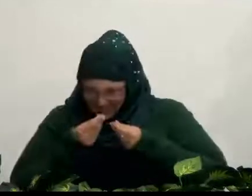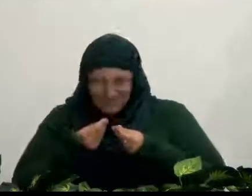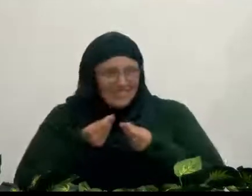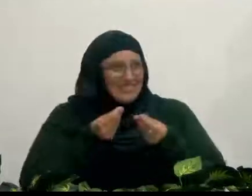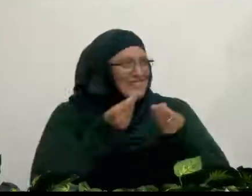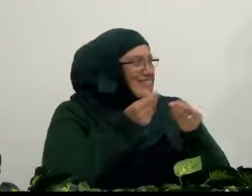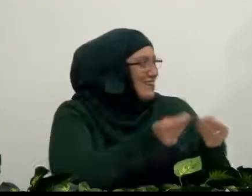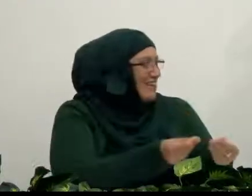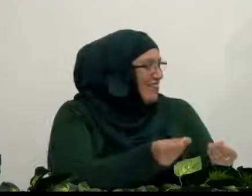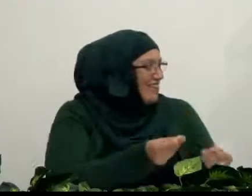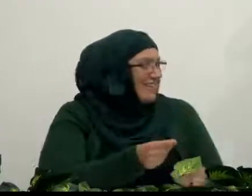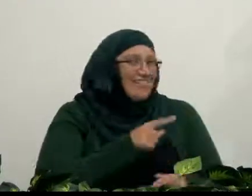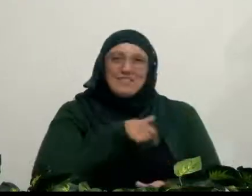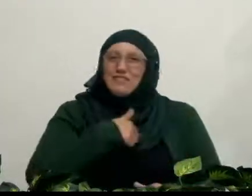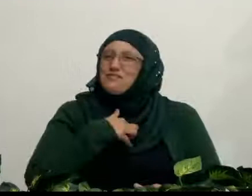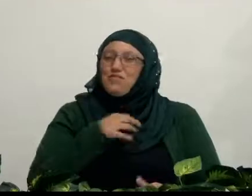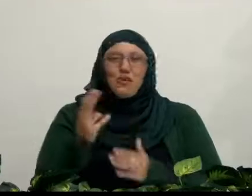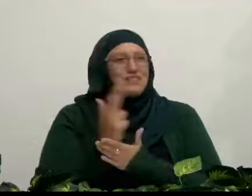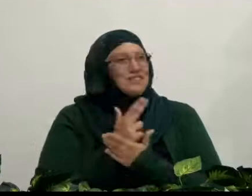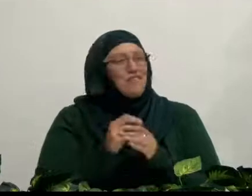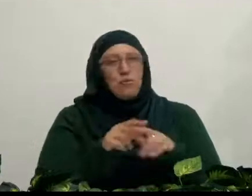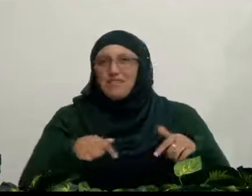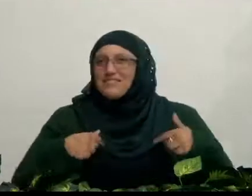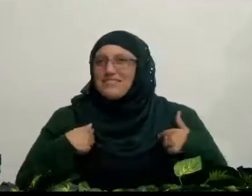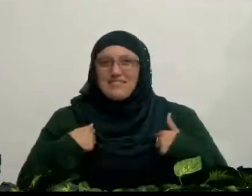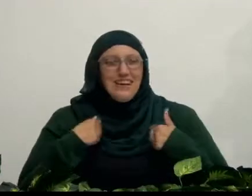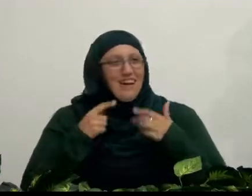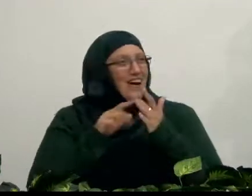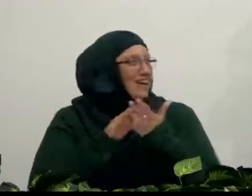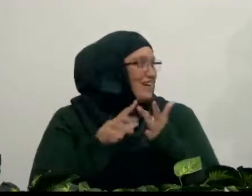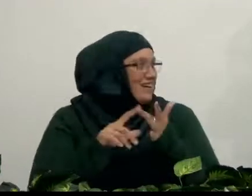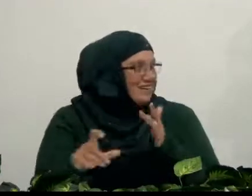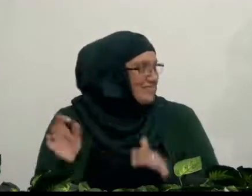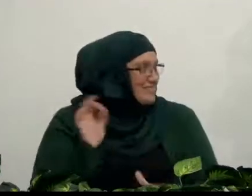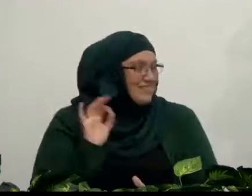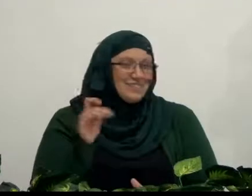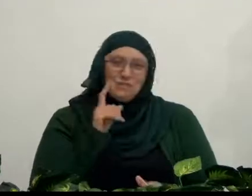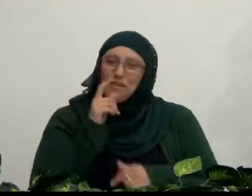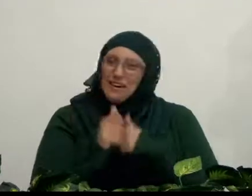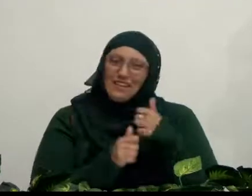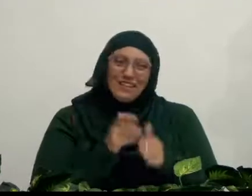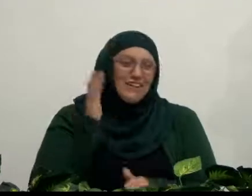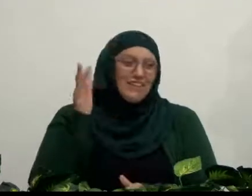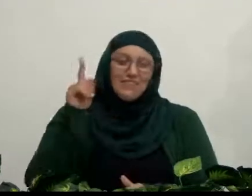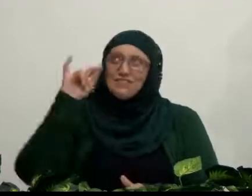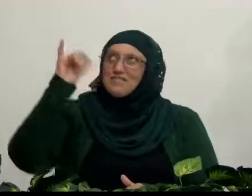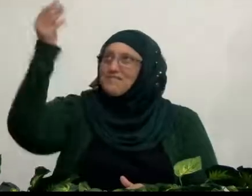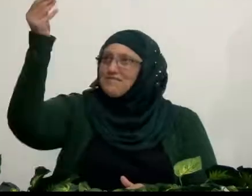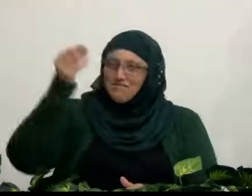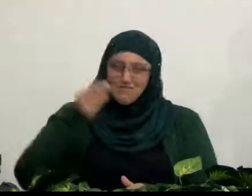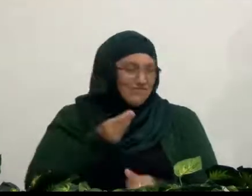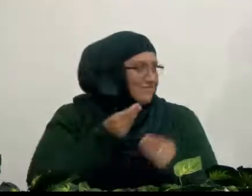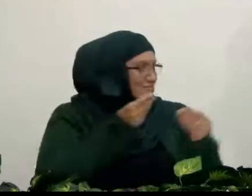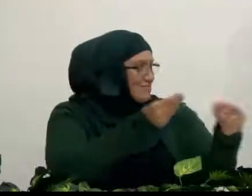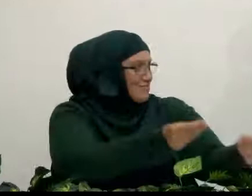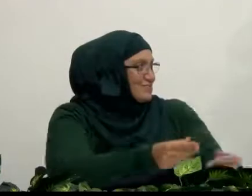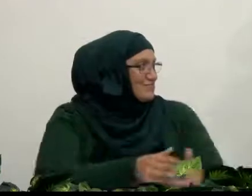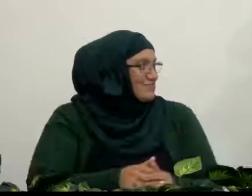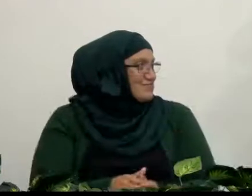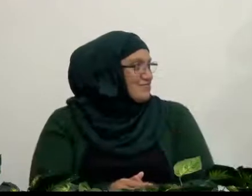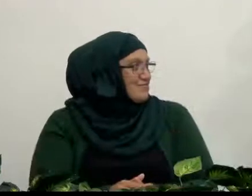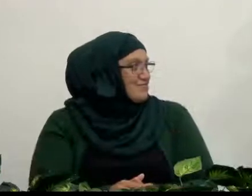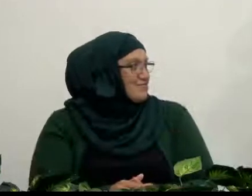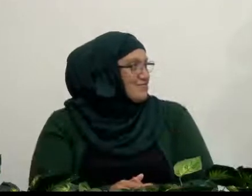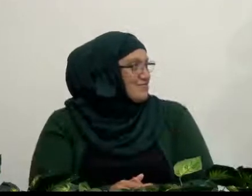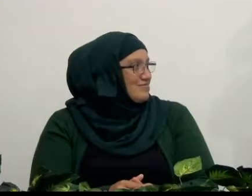wasn't the design of IHIC. That, subhanallah, it just came like this with Haj Ali on